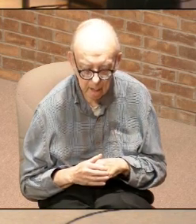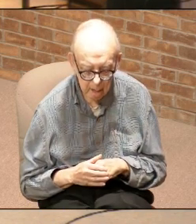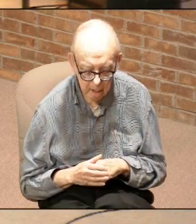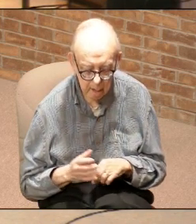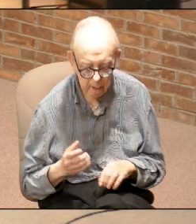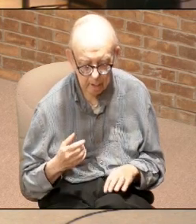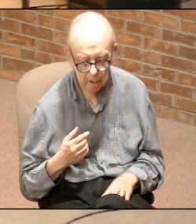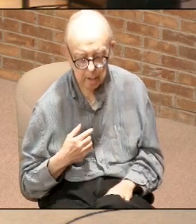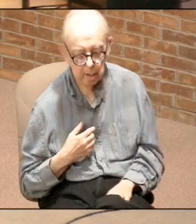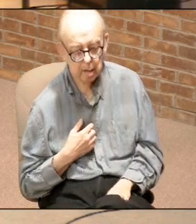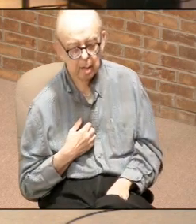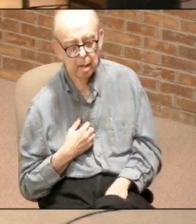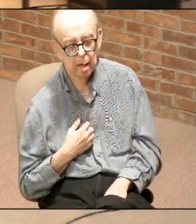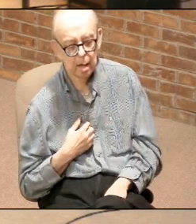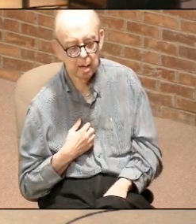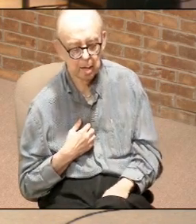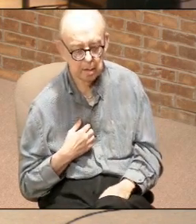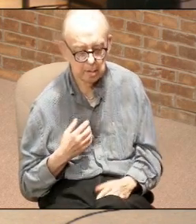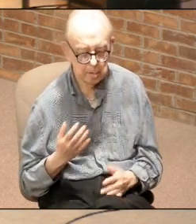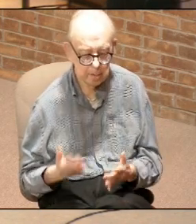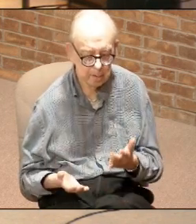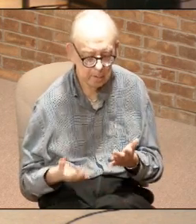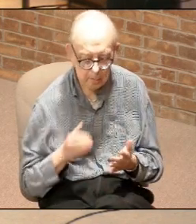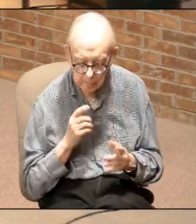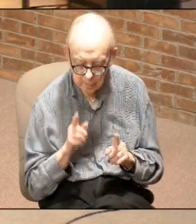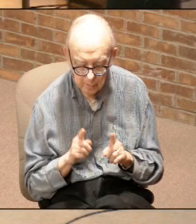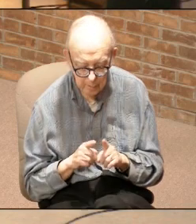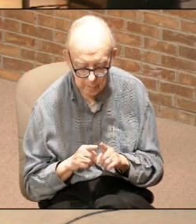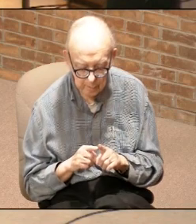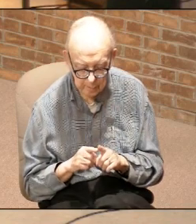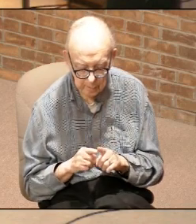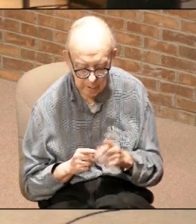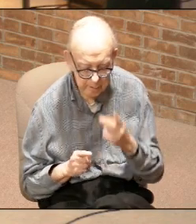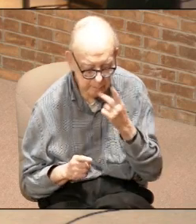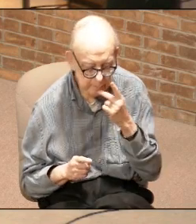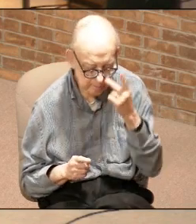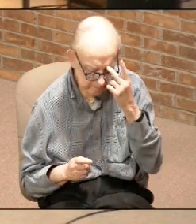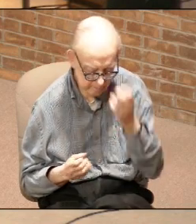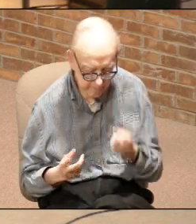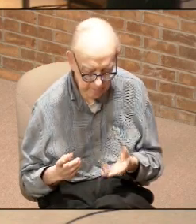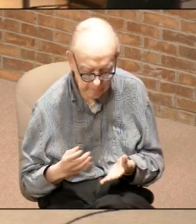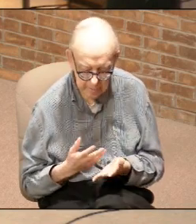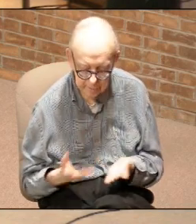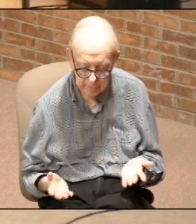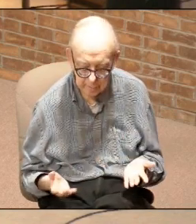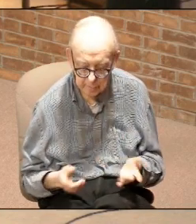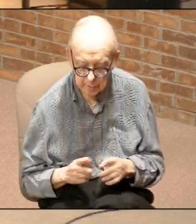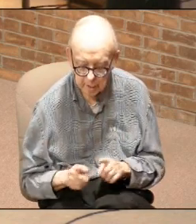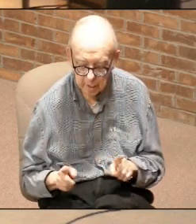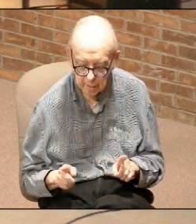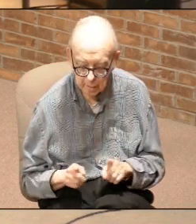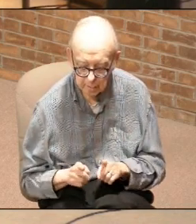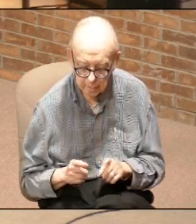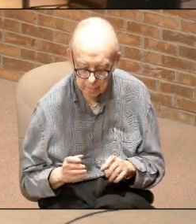i am i may not have agreed with them at a lot of things but that's one thing that i agreed upon